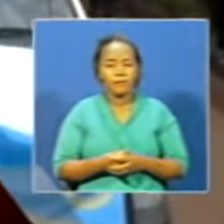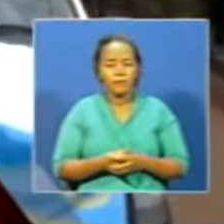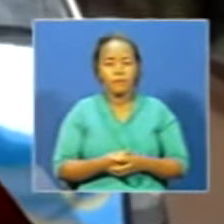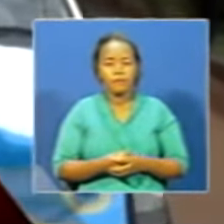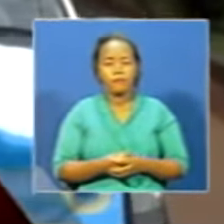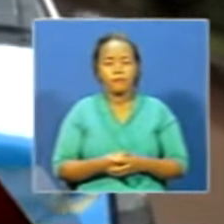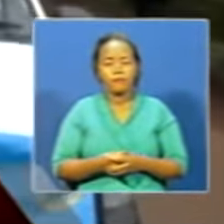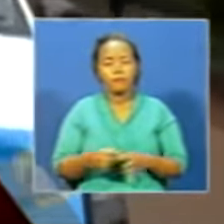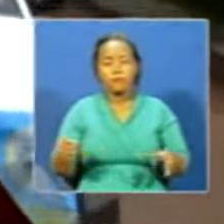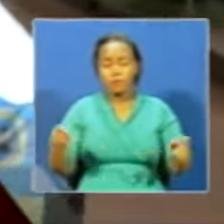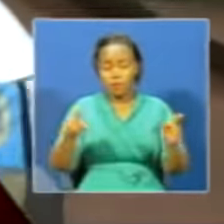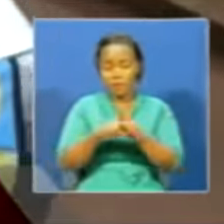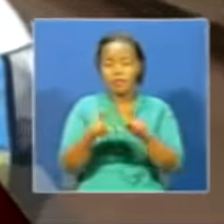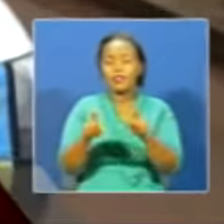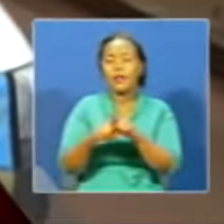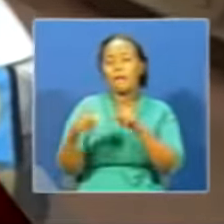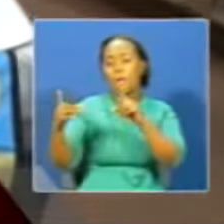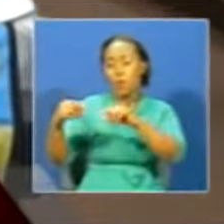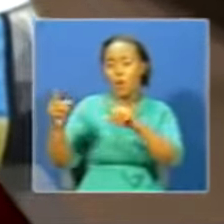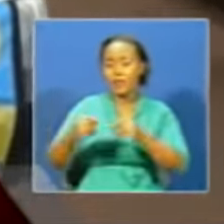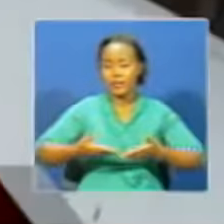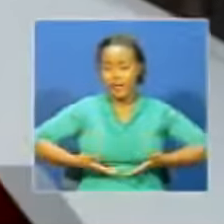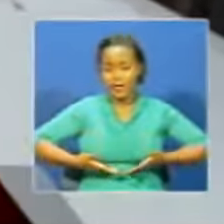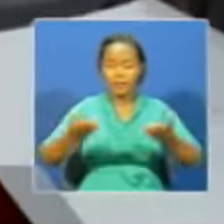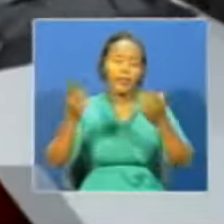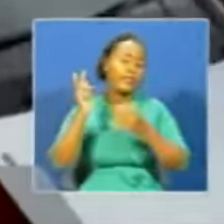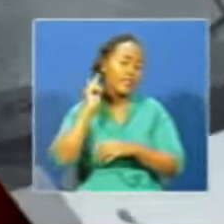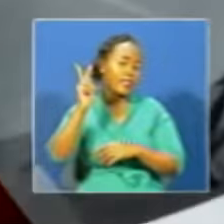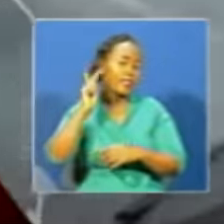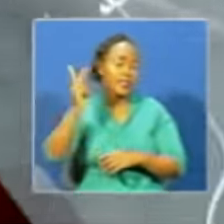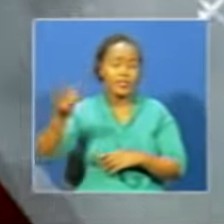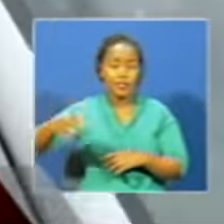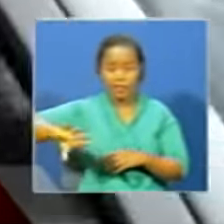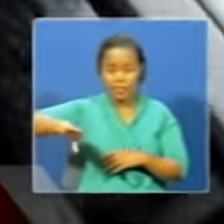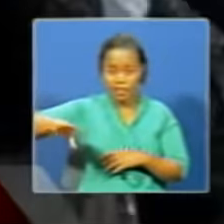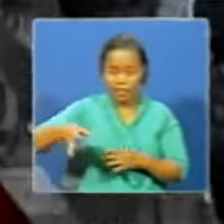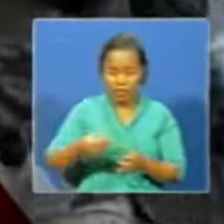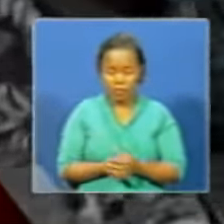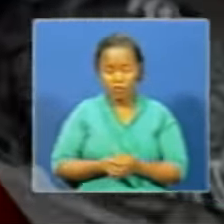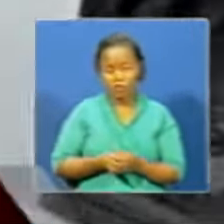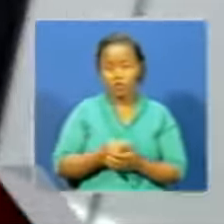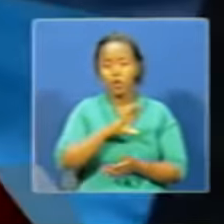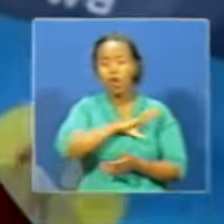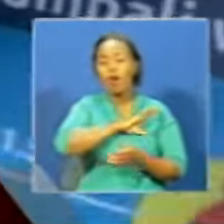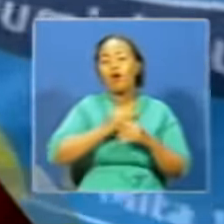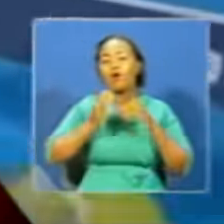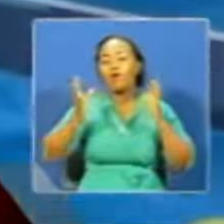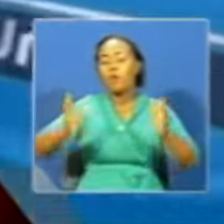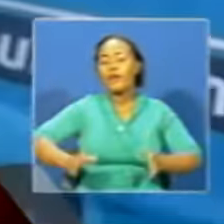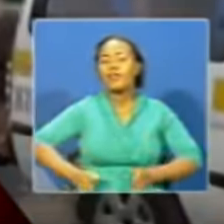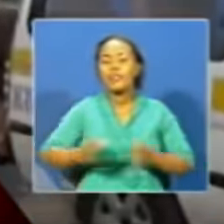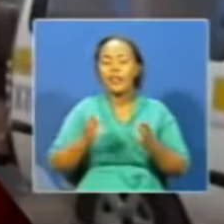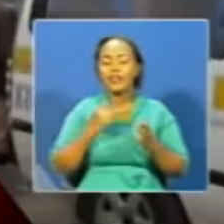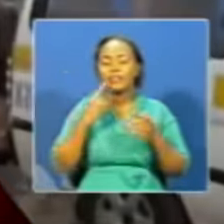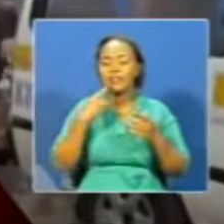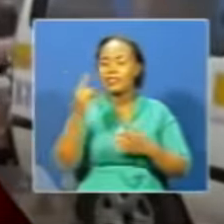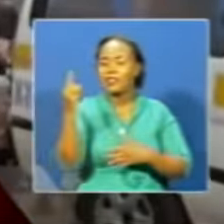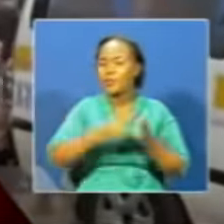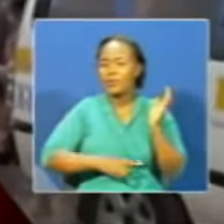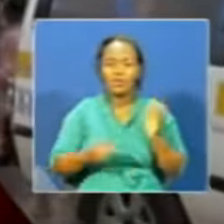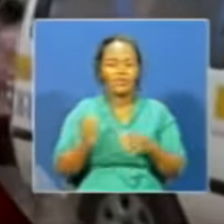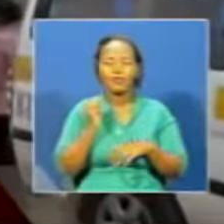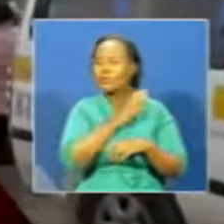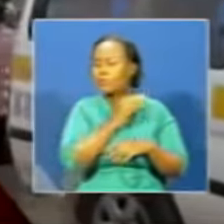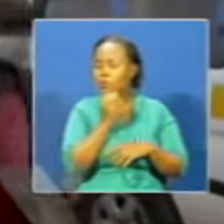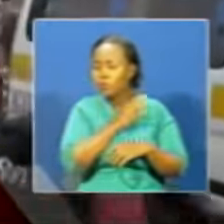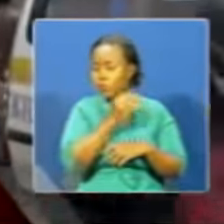The same sentiments were expressed in Kisii County, where the County Commissioner Alan Machari decried the current